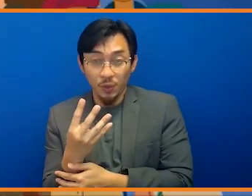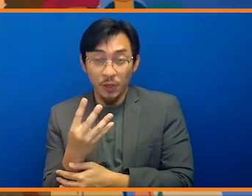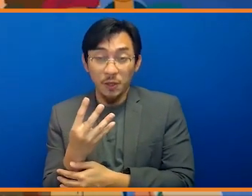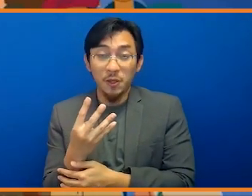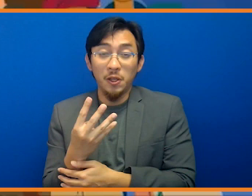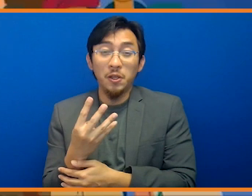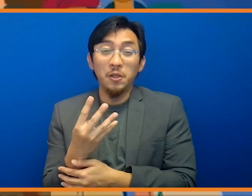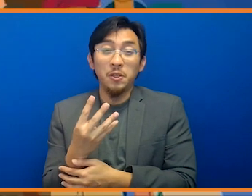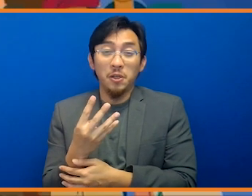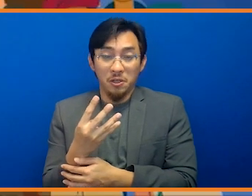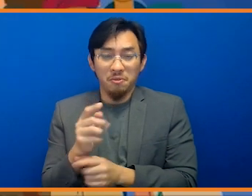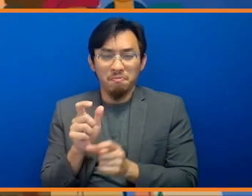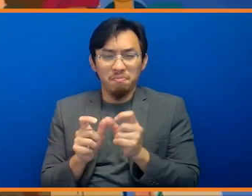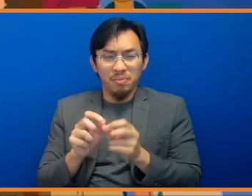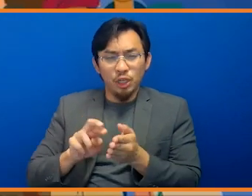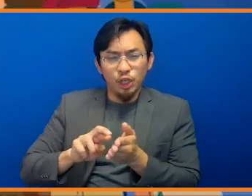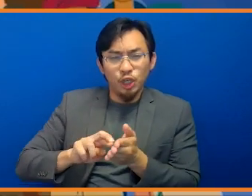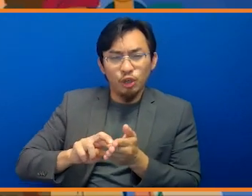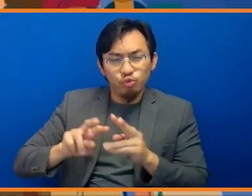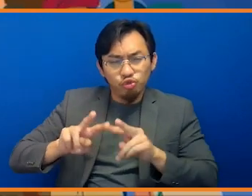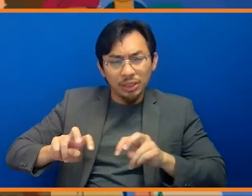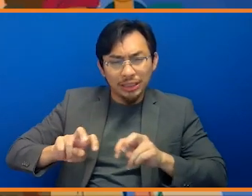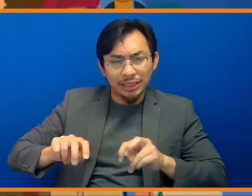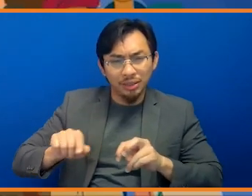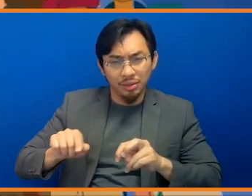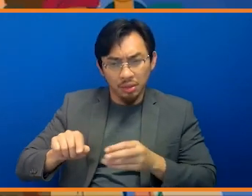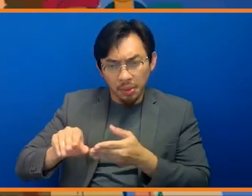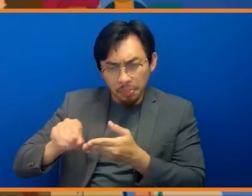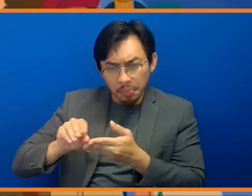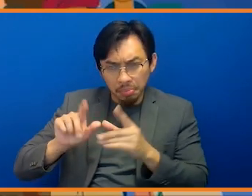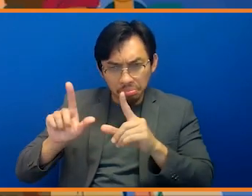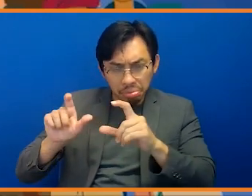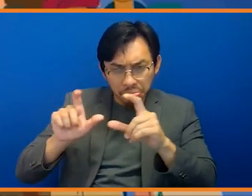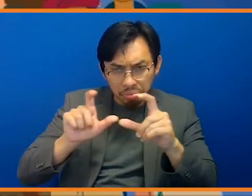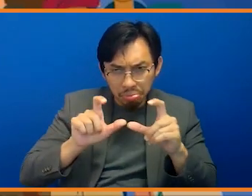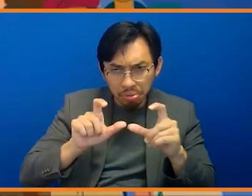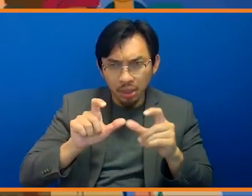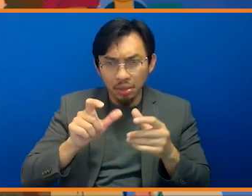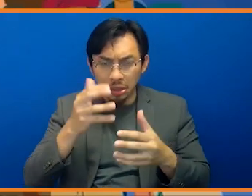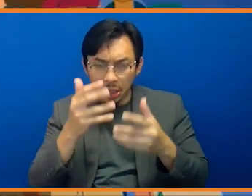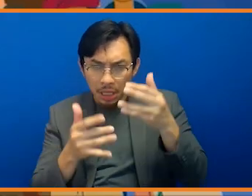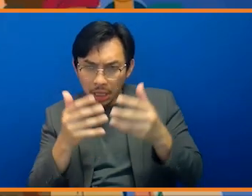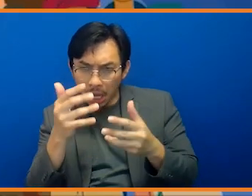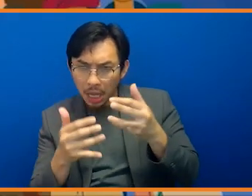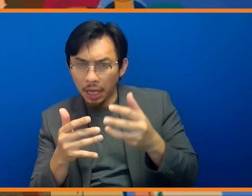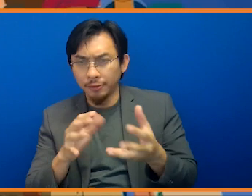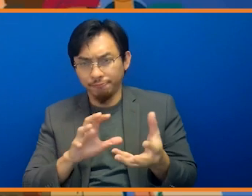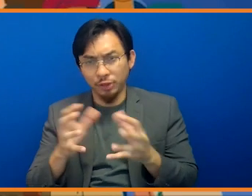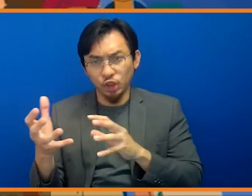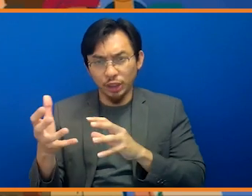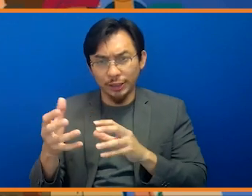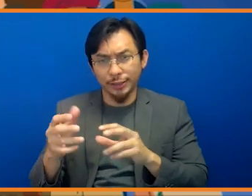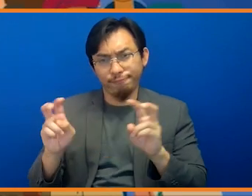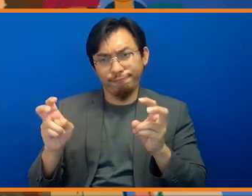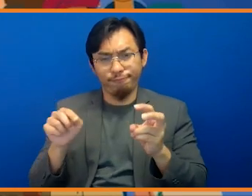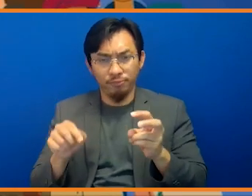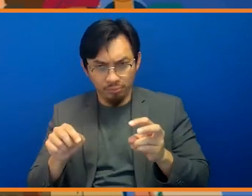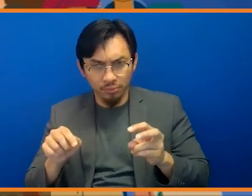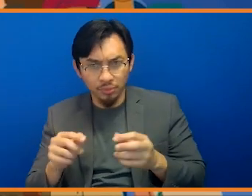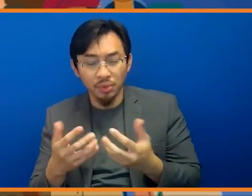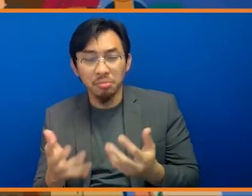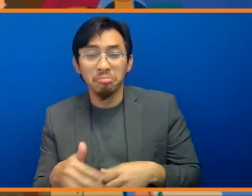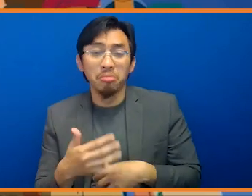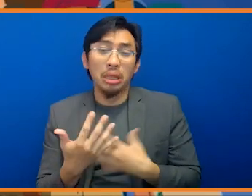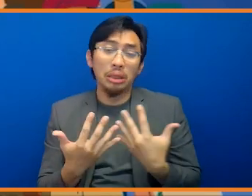2014, researchers like us record photographs and documents and accumulate data on the disasters.